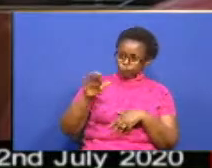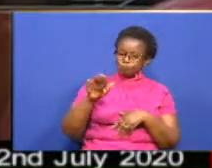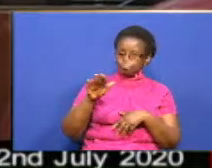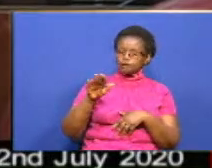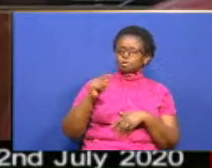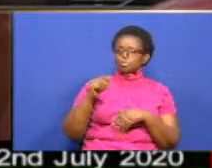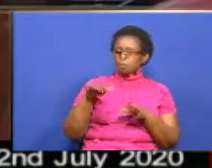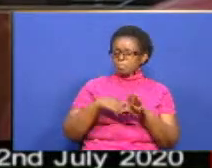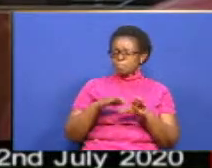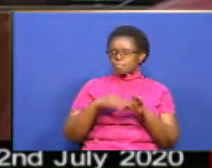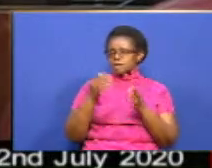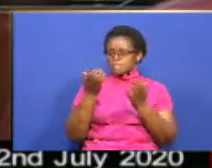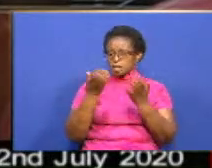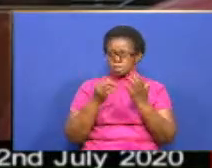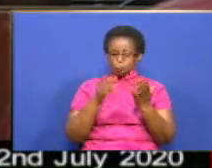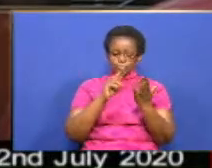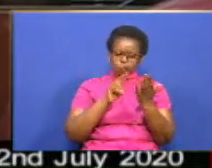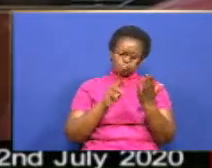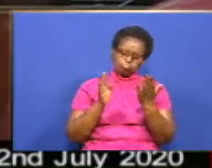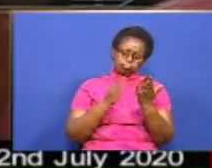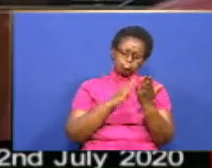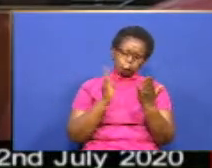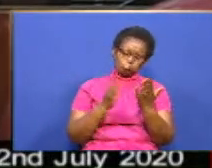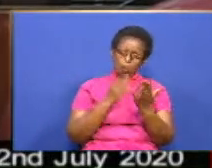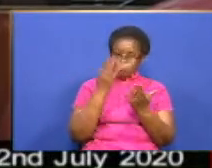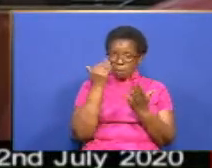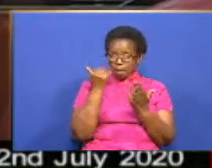through, because the provision,